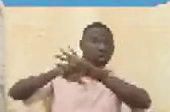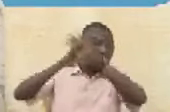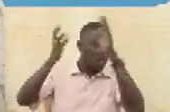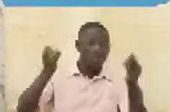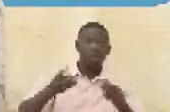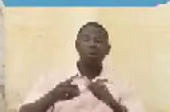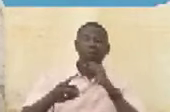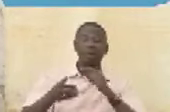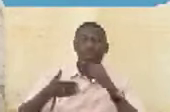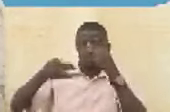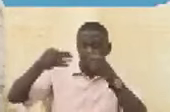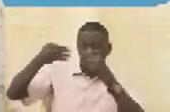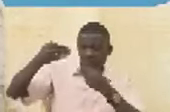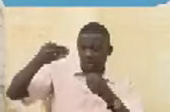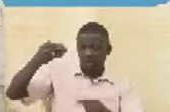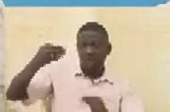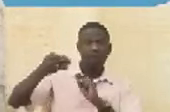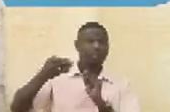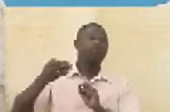men's names were taken down.